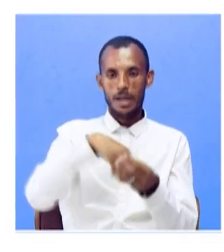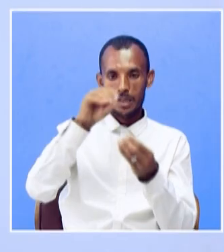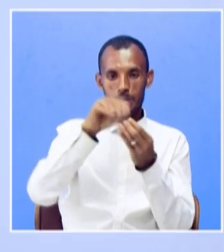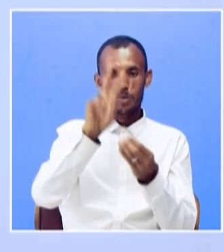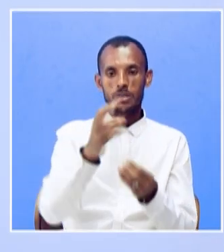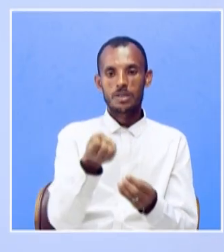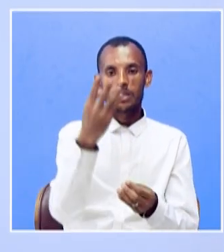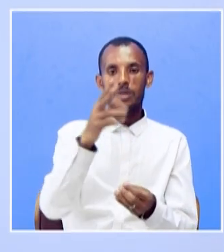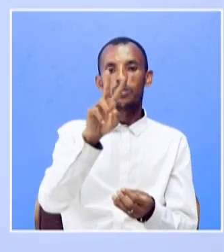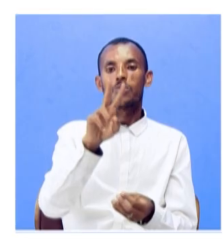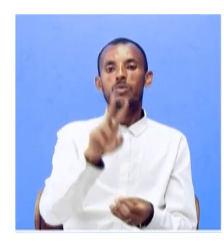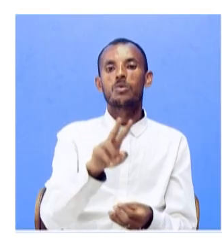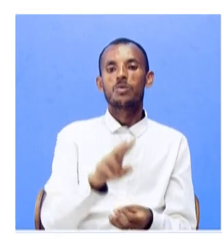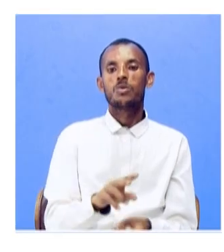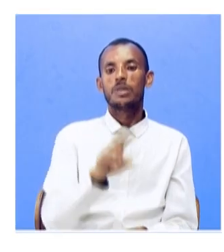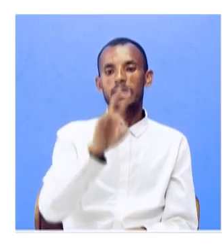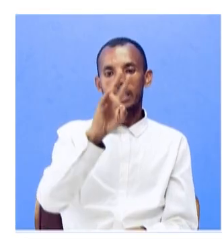7. This gives us